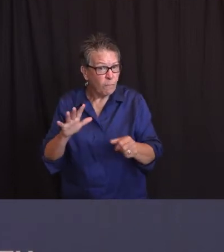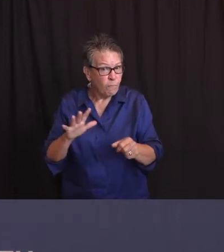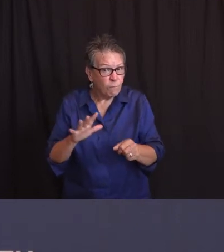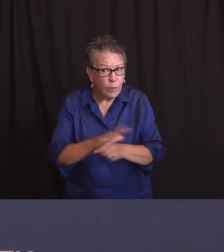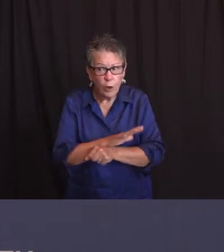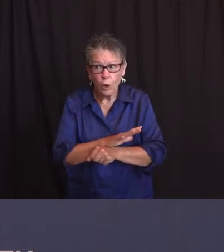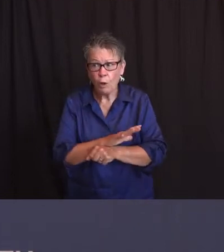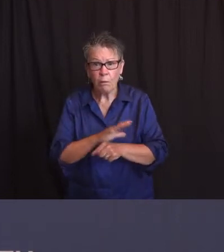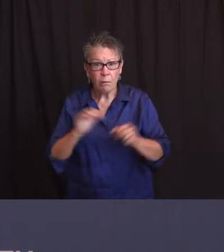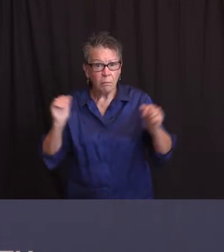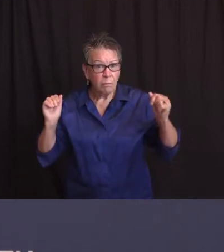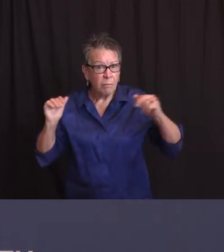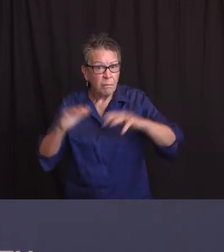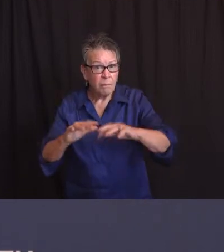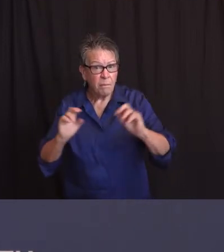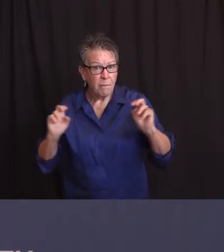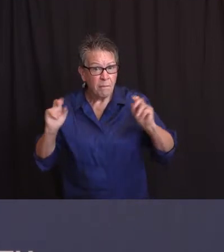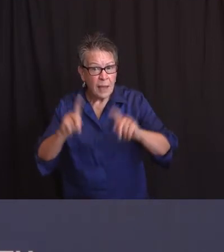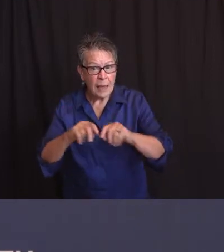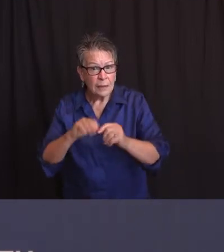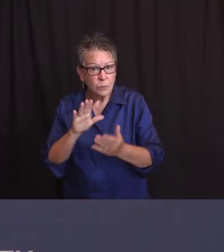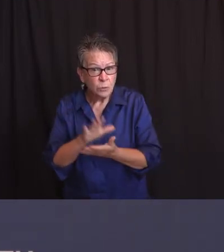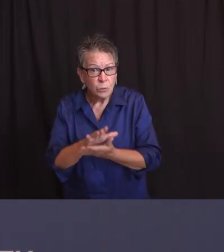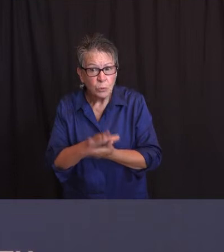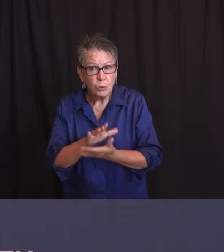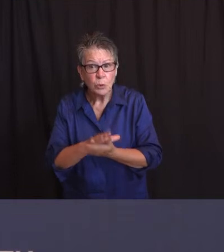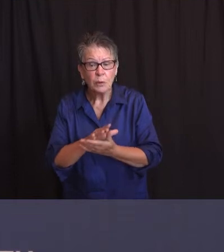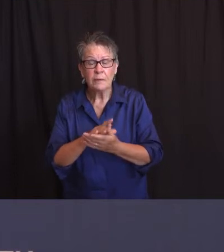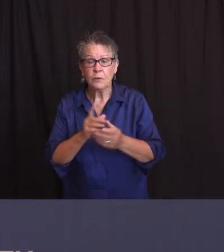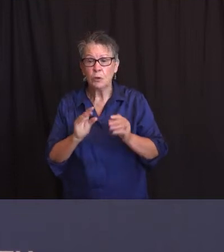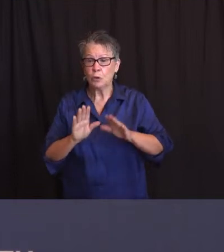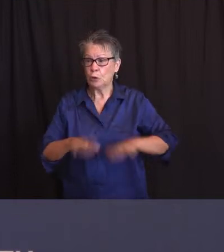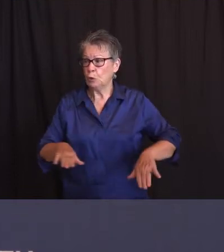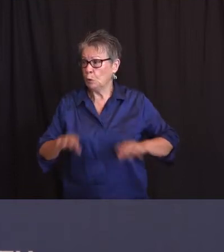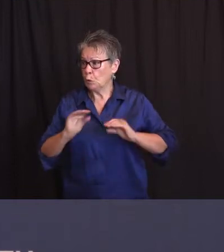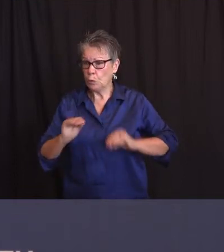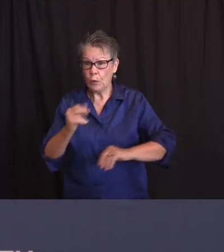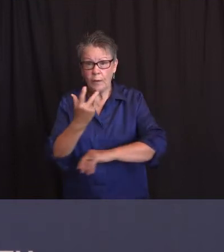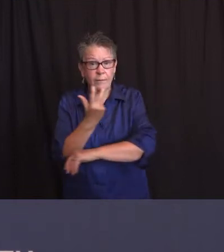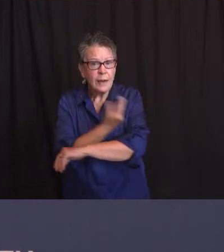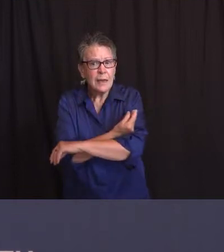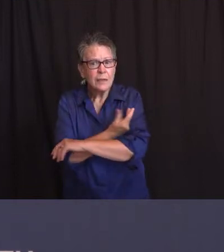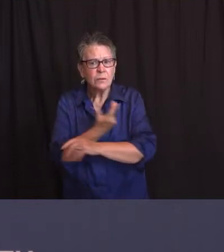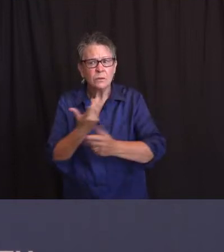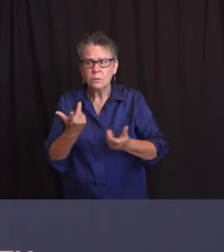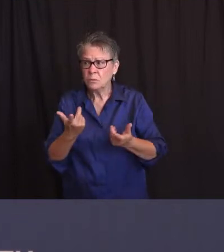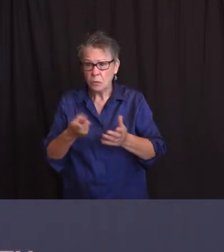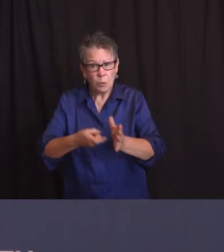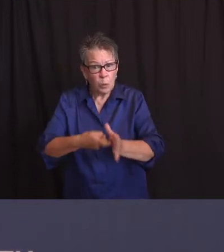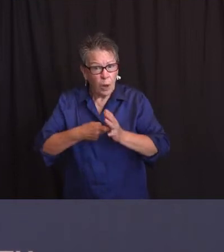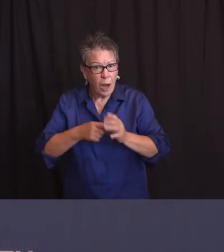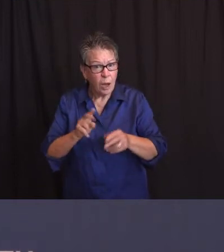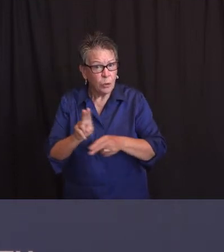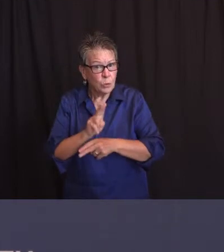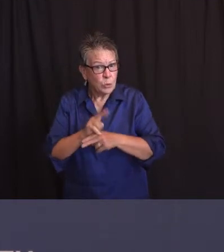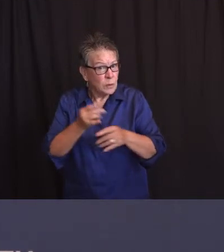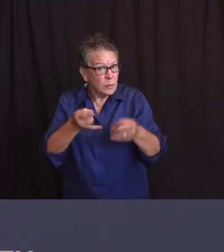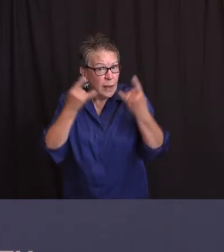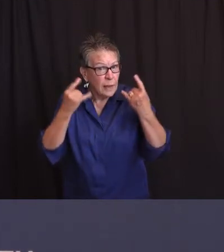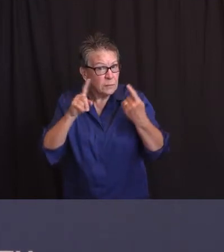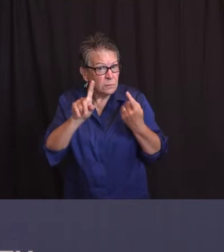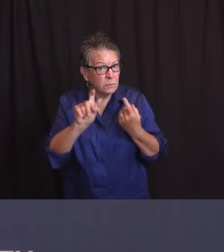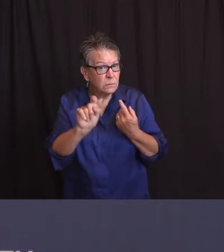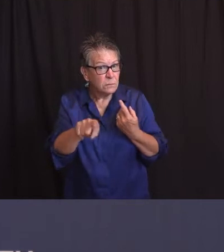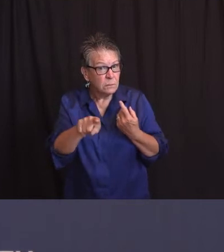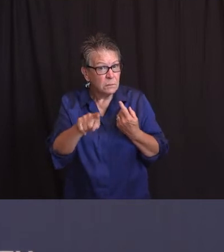in light of the Delta variant, are testing efforts going to be ramped up as numbers continue to climb? Do we need more testing in the